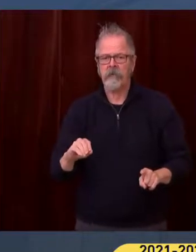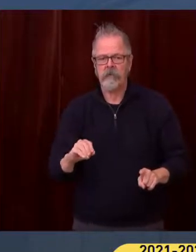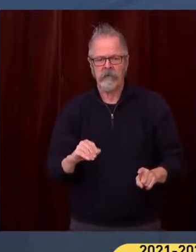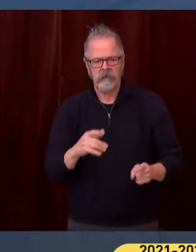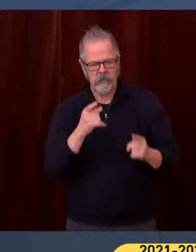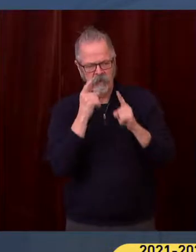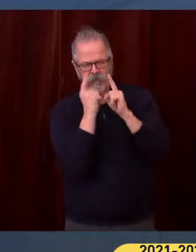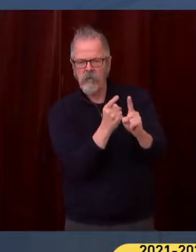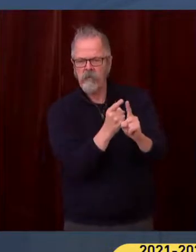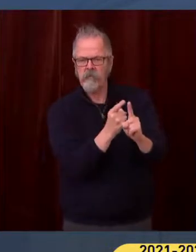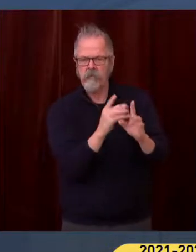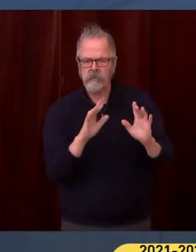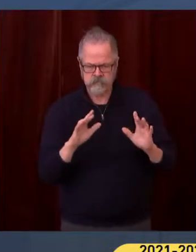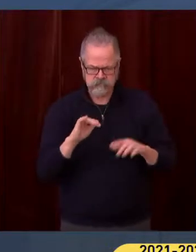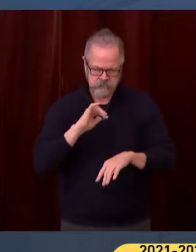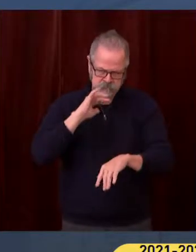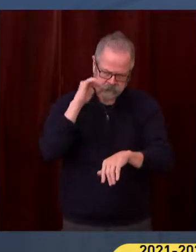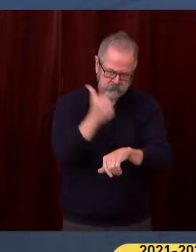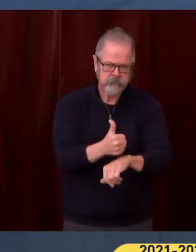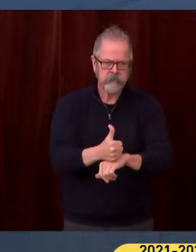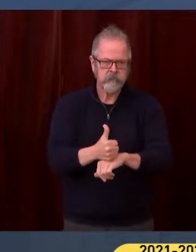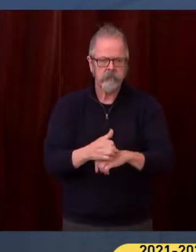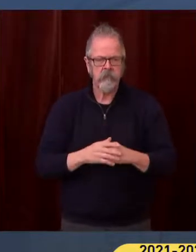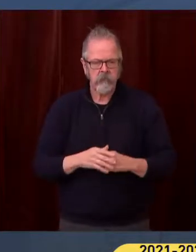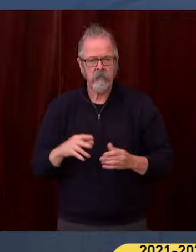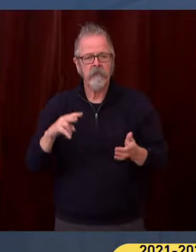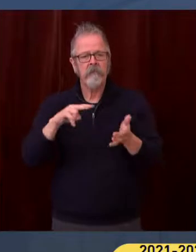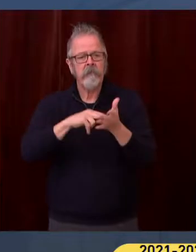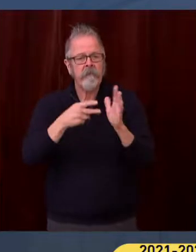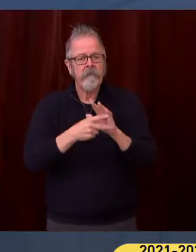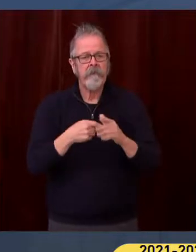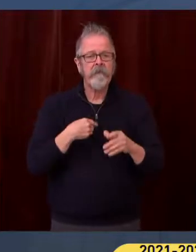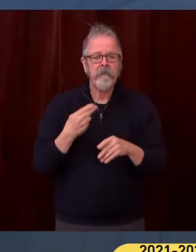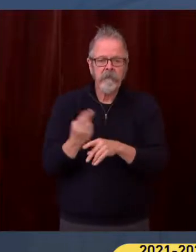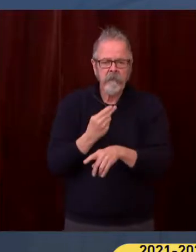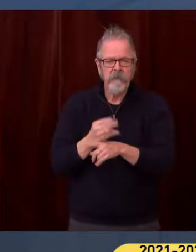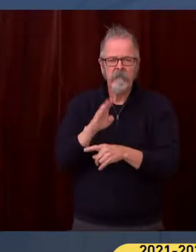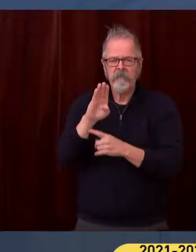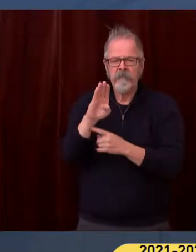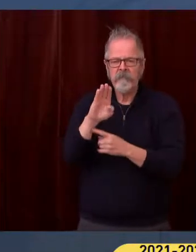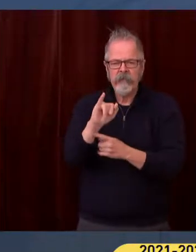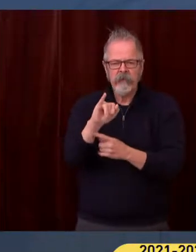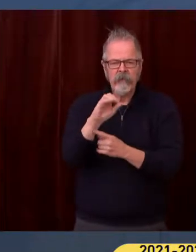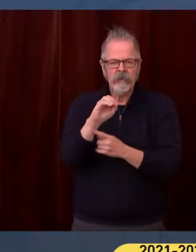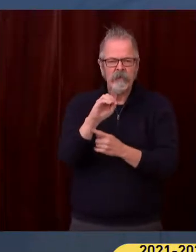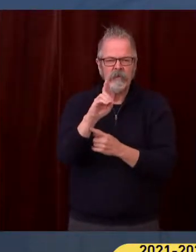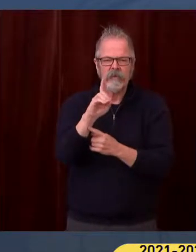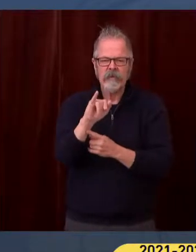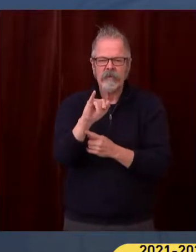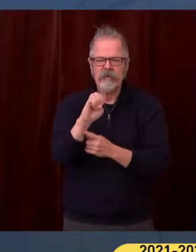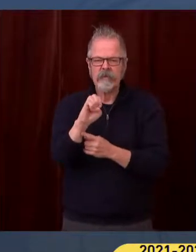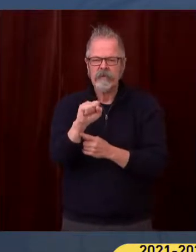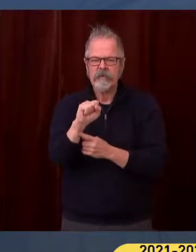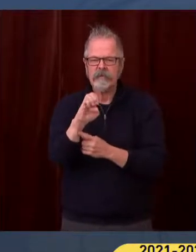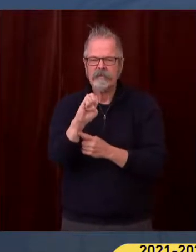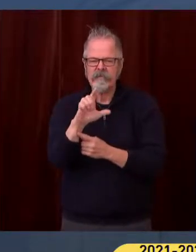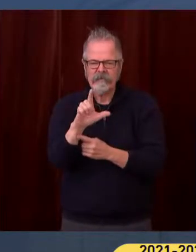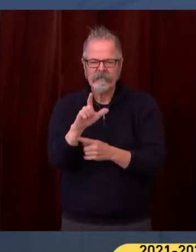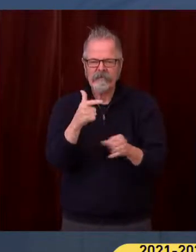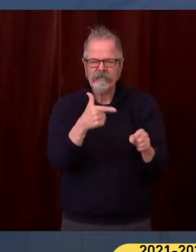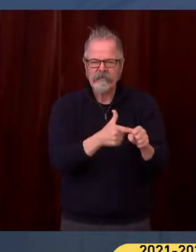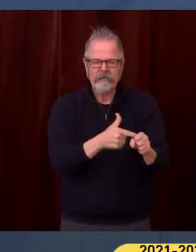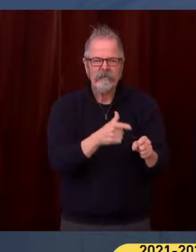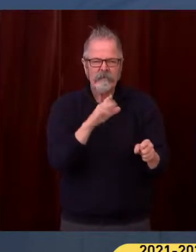clean electricity for transportation. This policy will reduce emissions by 4 million metric tons when fully